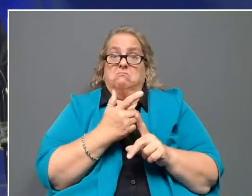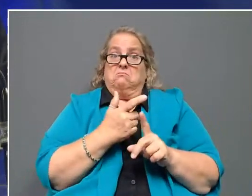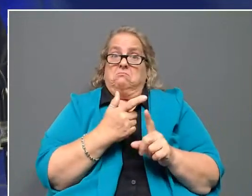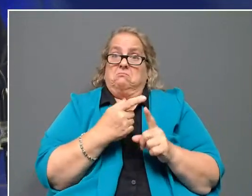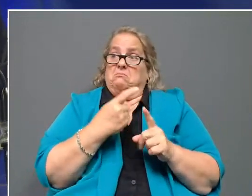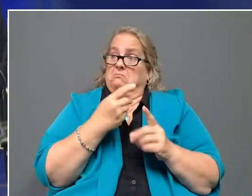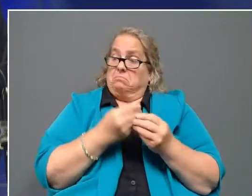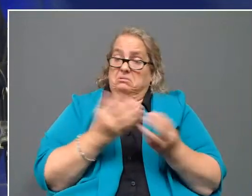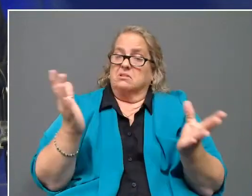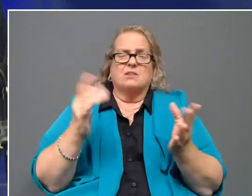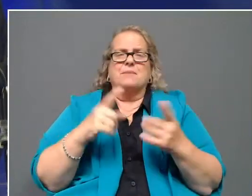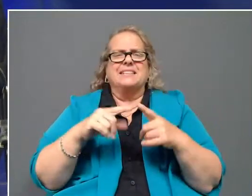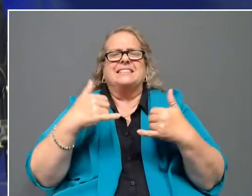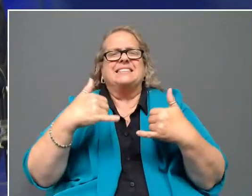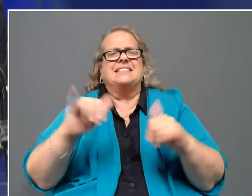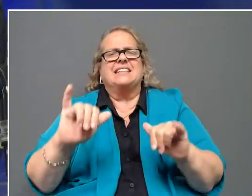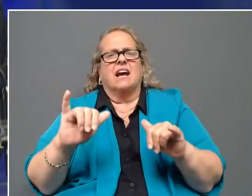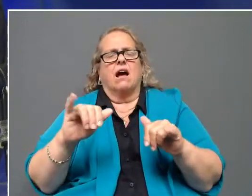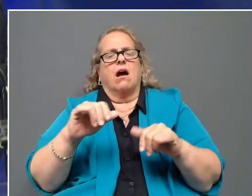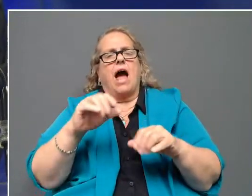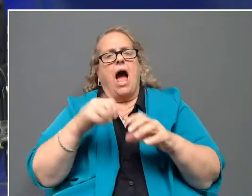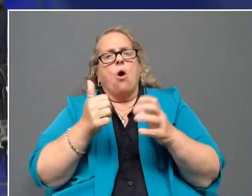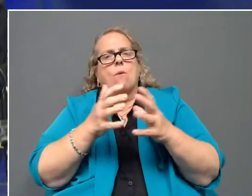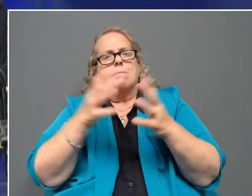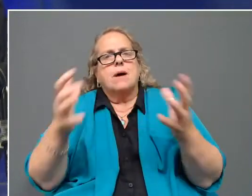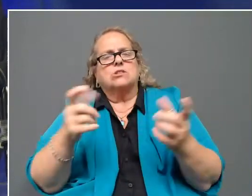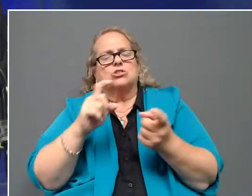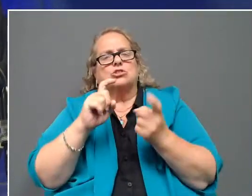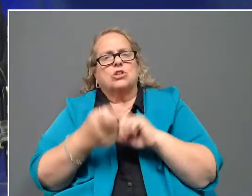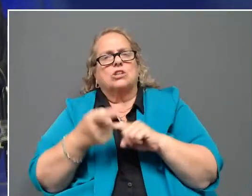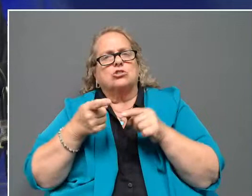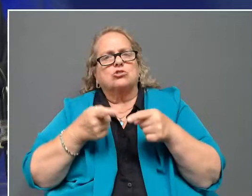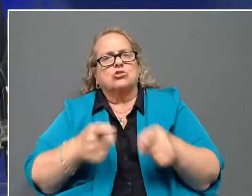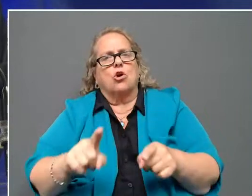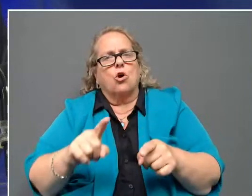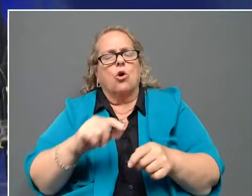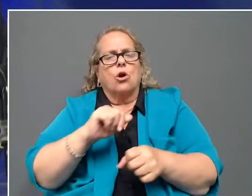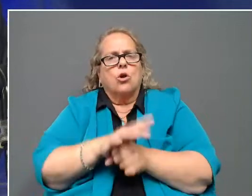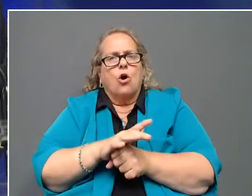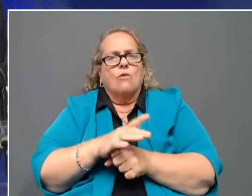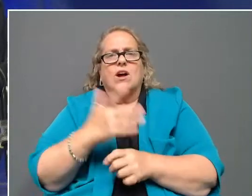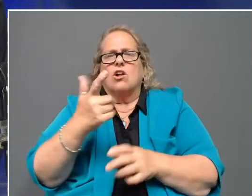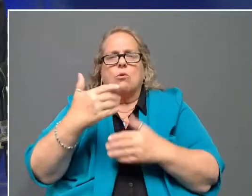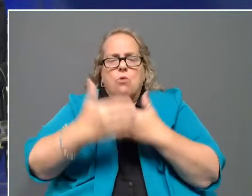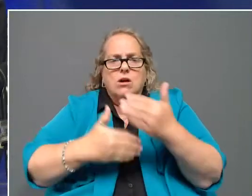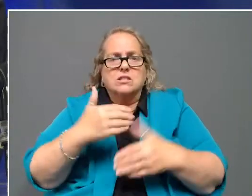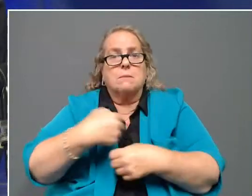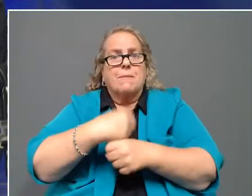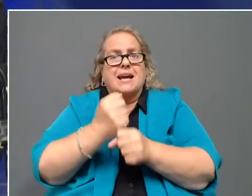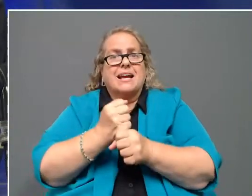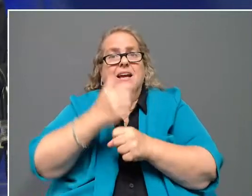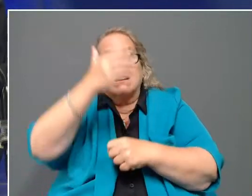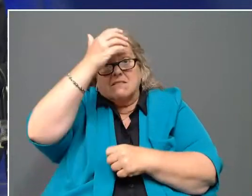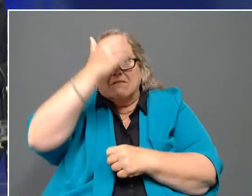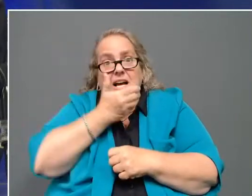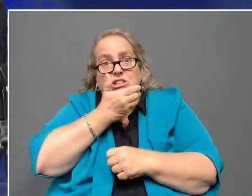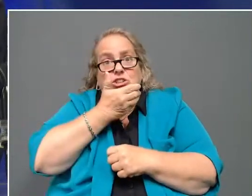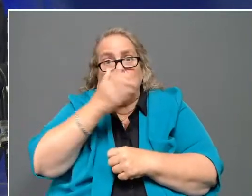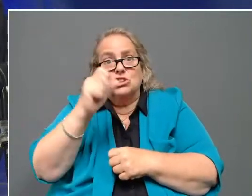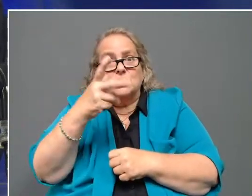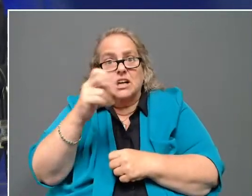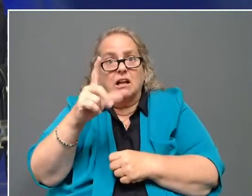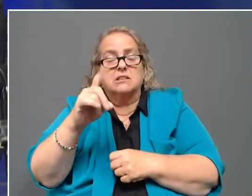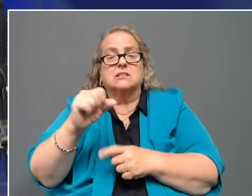the pandemic. Processes to protect people, making face shields and PPE. To the workers here,